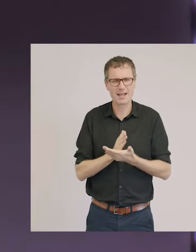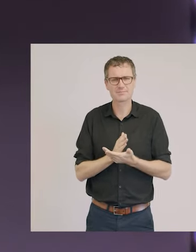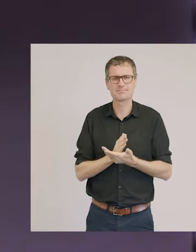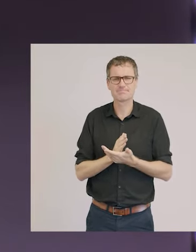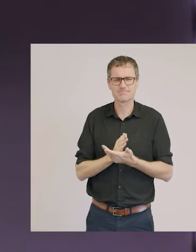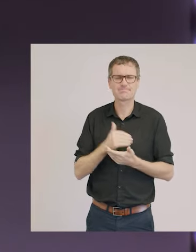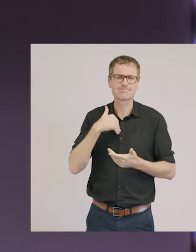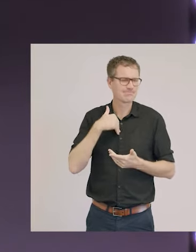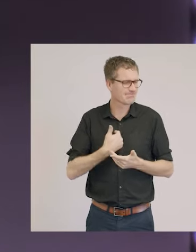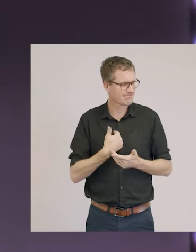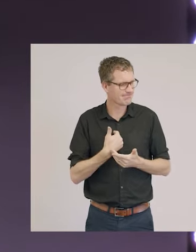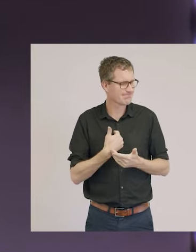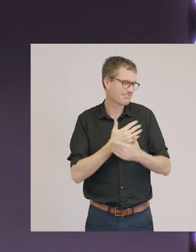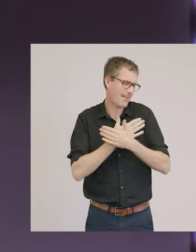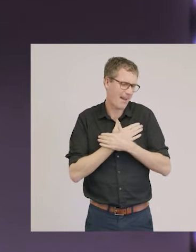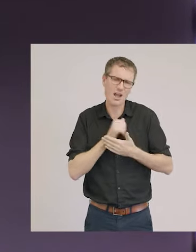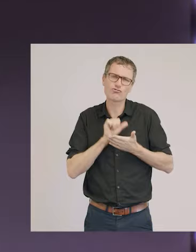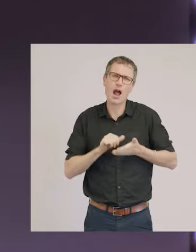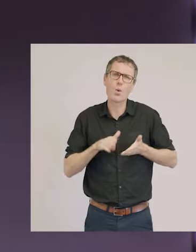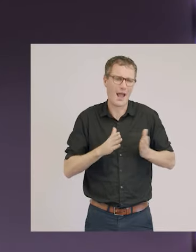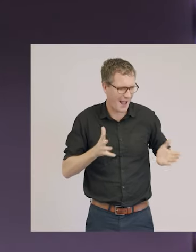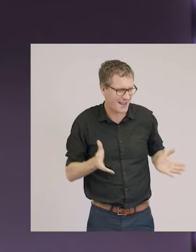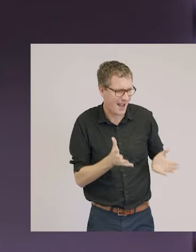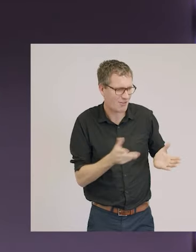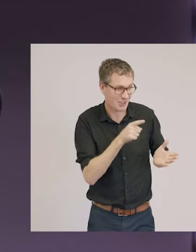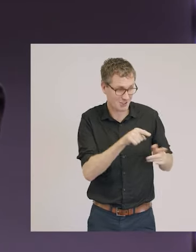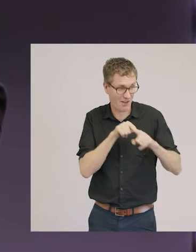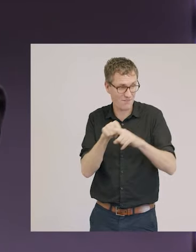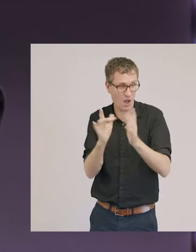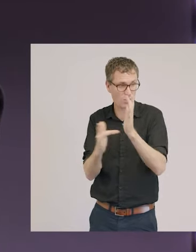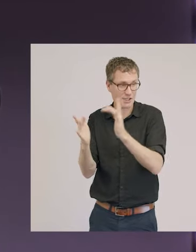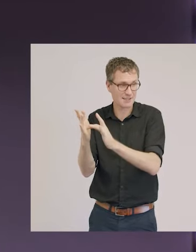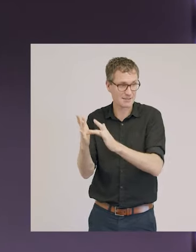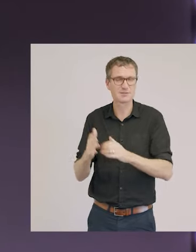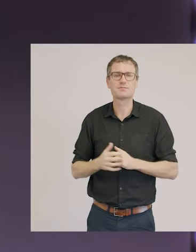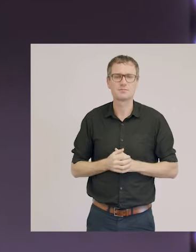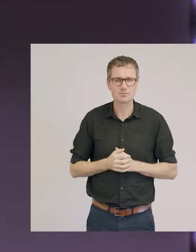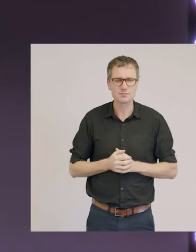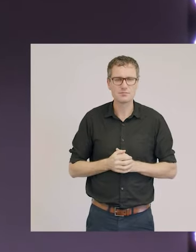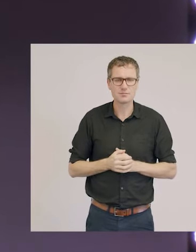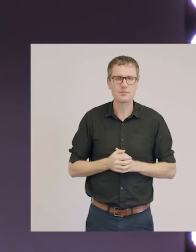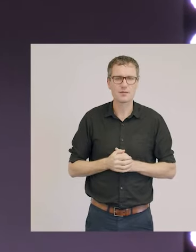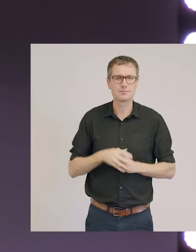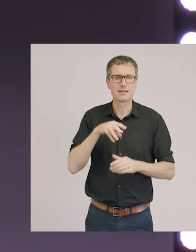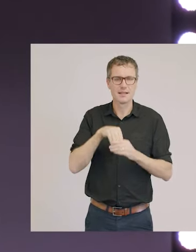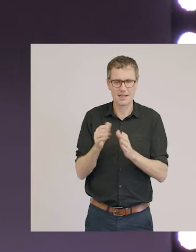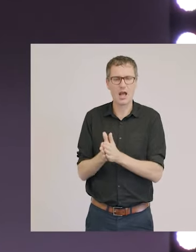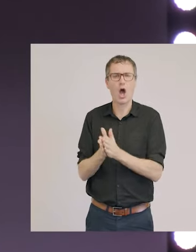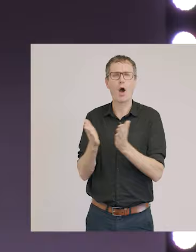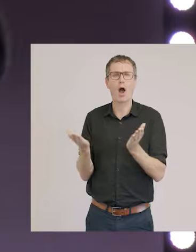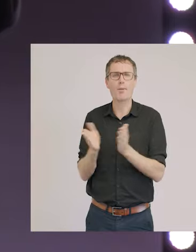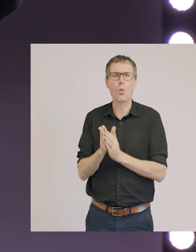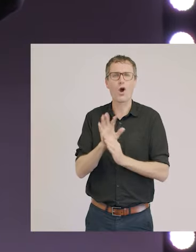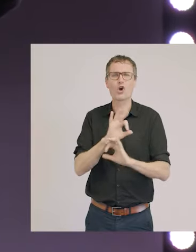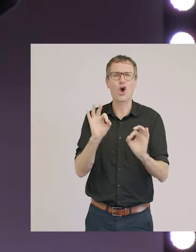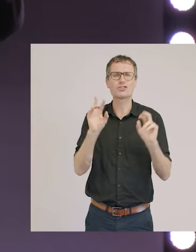very gently and lovingly and encourage them to follow Jesus. That's what it means to be a Christian. You know, the concept in the Bible is